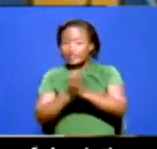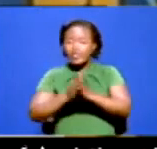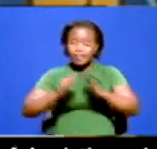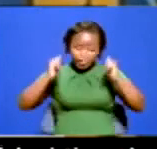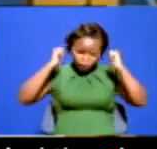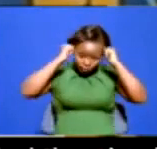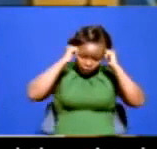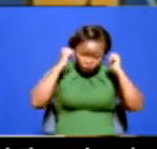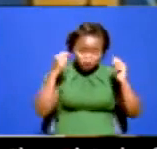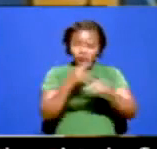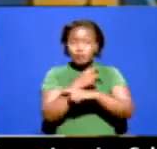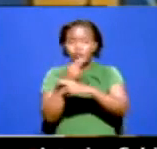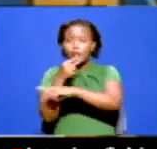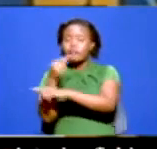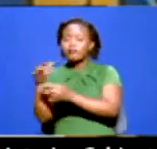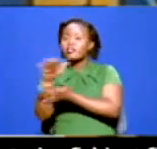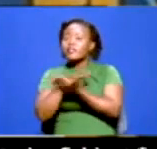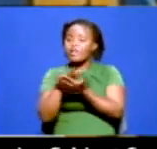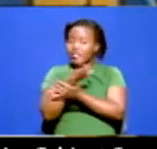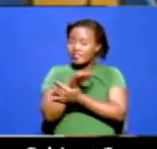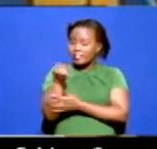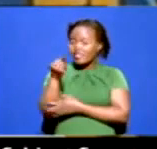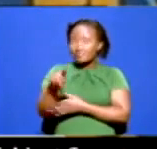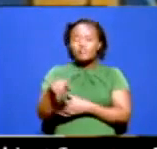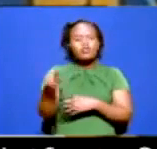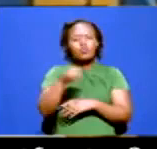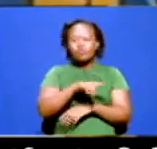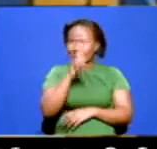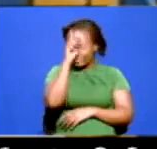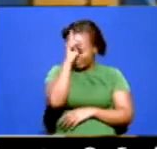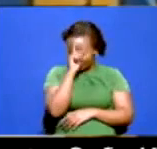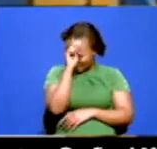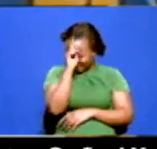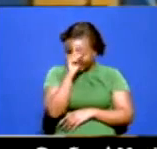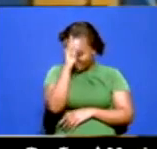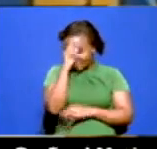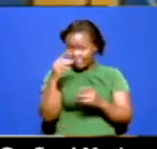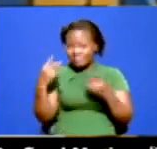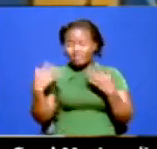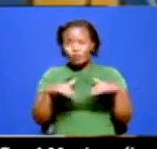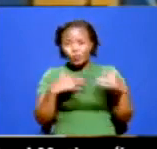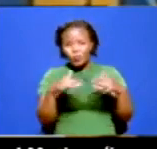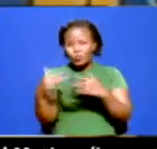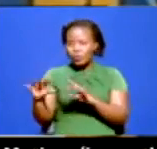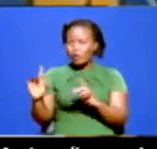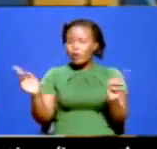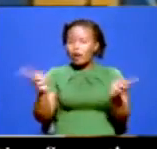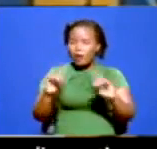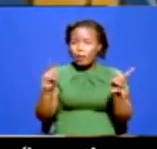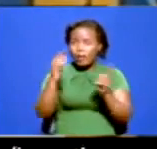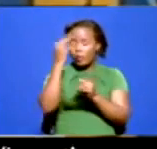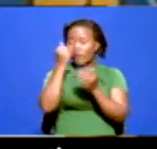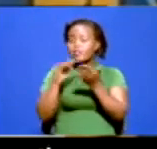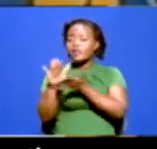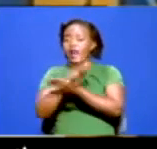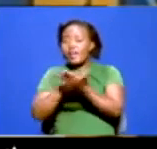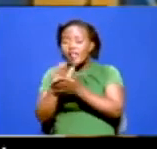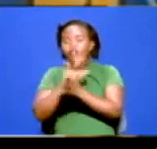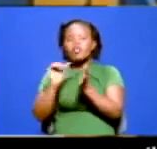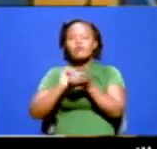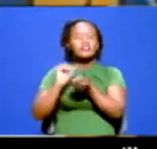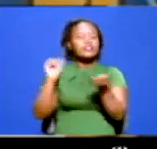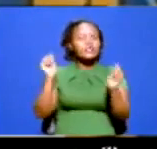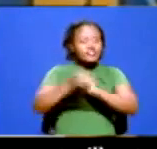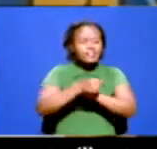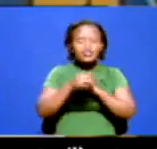military is something that we take very, very seriously. Because the environment changes all the time. And if you don't